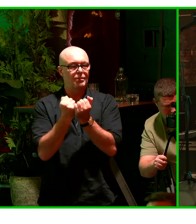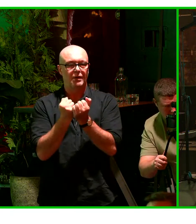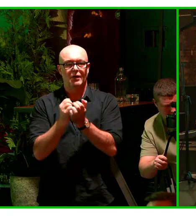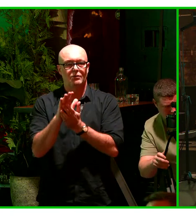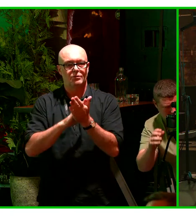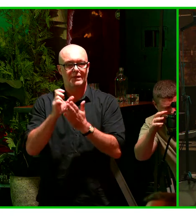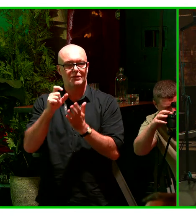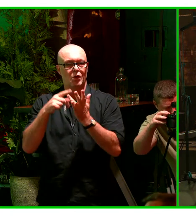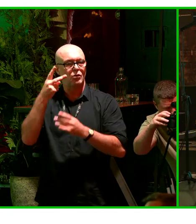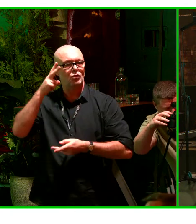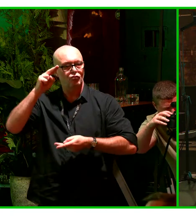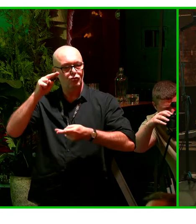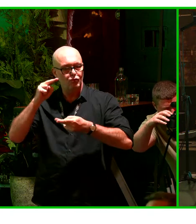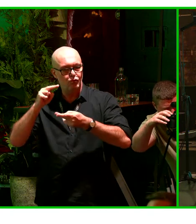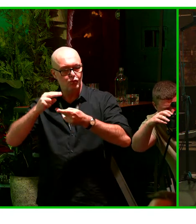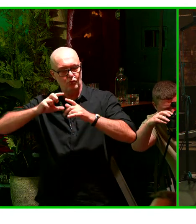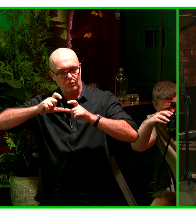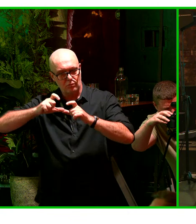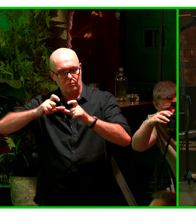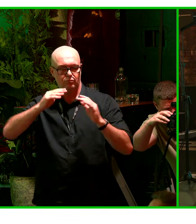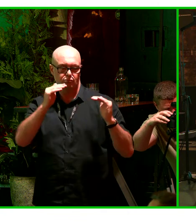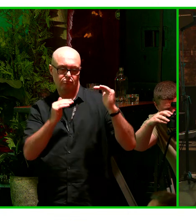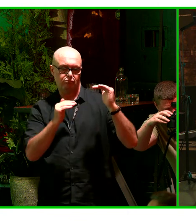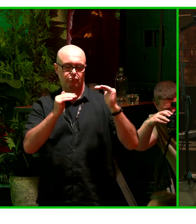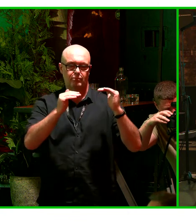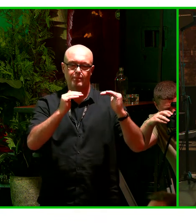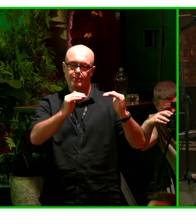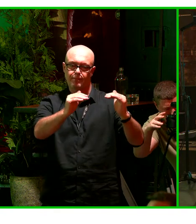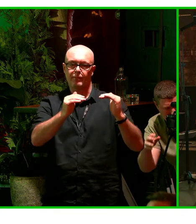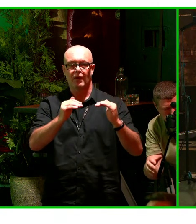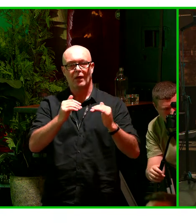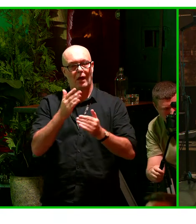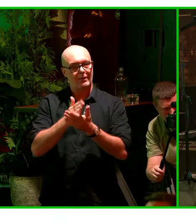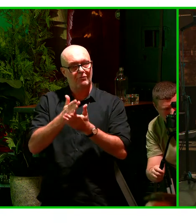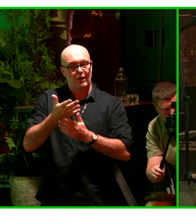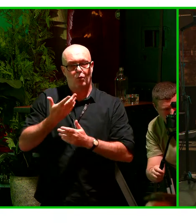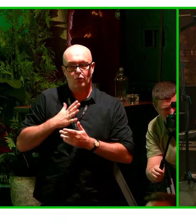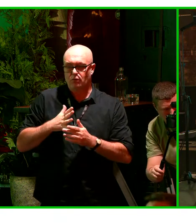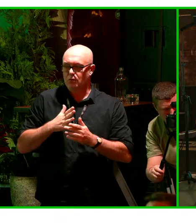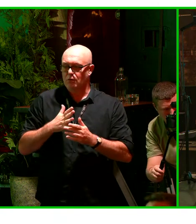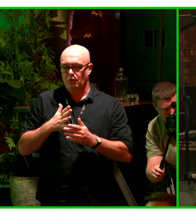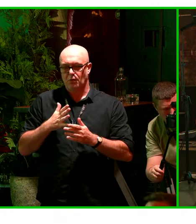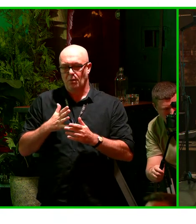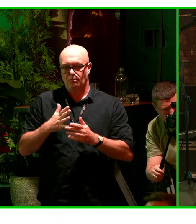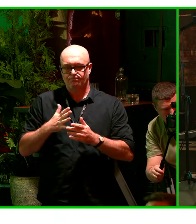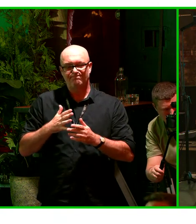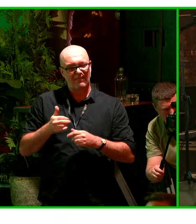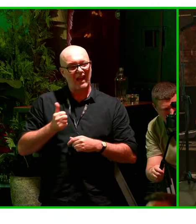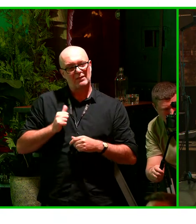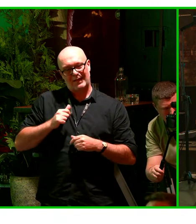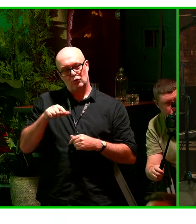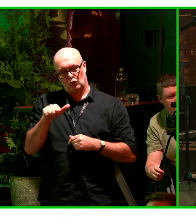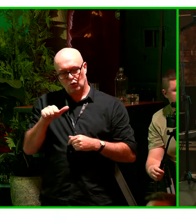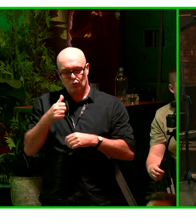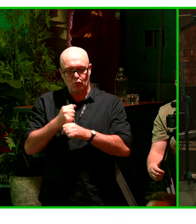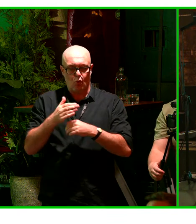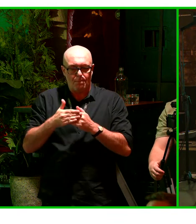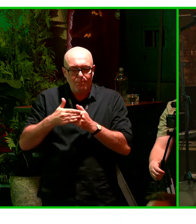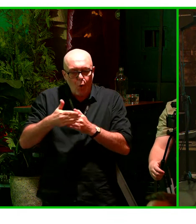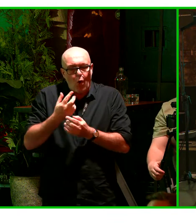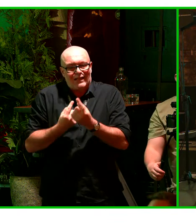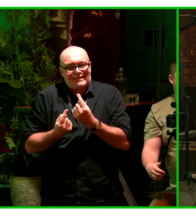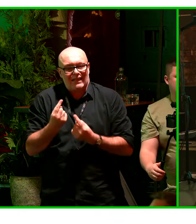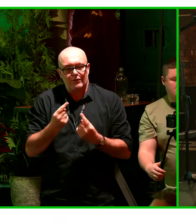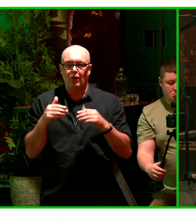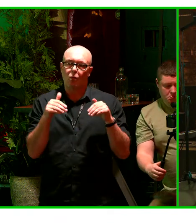next phase of this that needs to start kicking in a bit more, where we just do more of this ourselves rather than obviously waiting for solutions to fall out of Whitehall